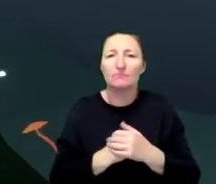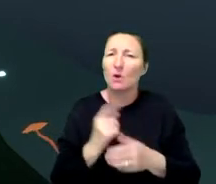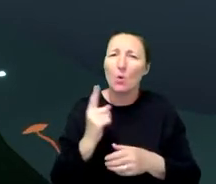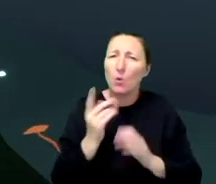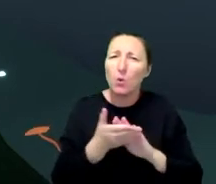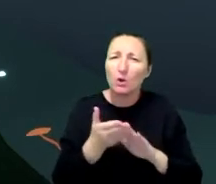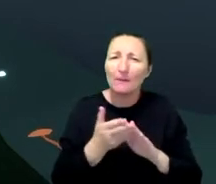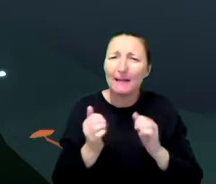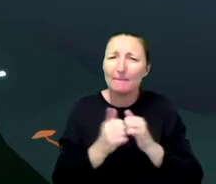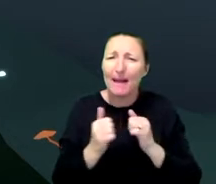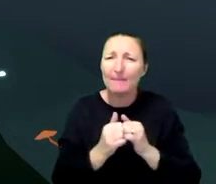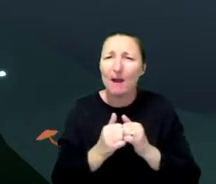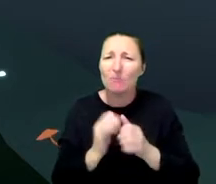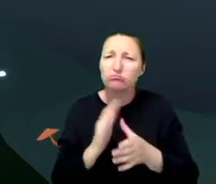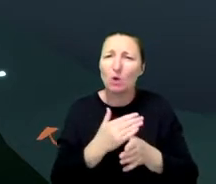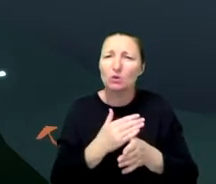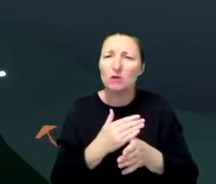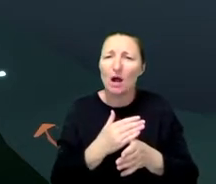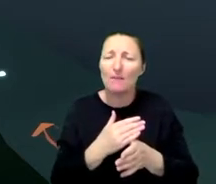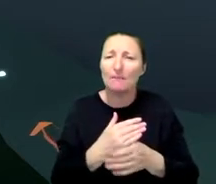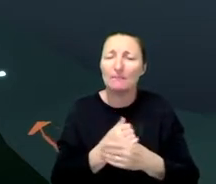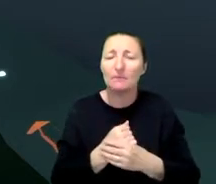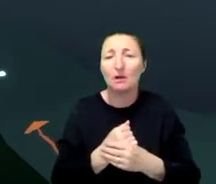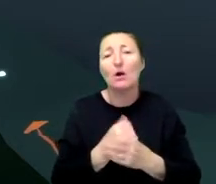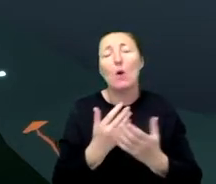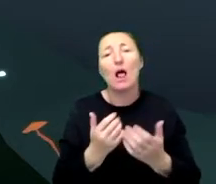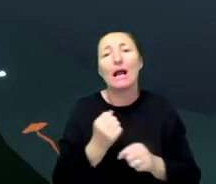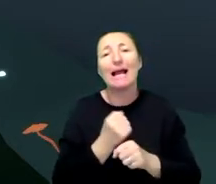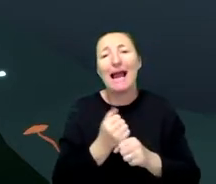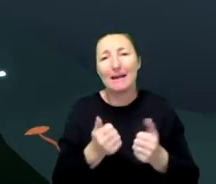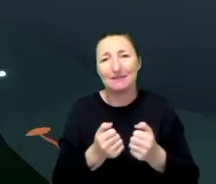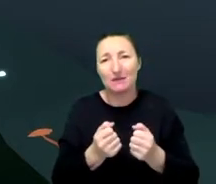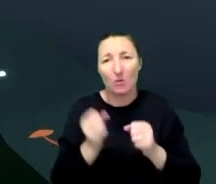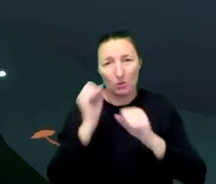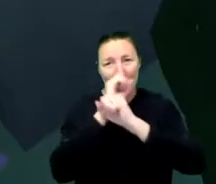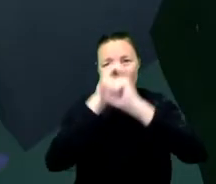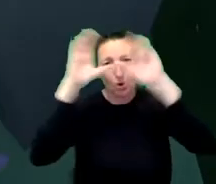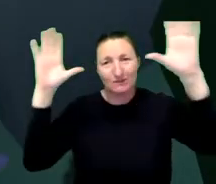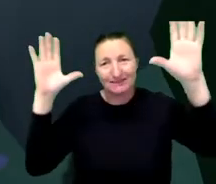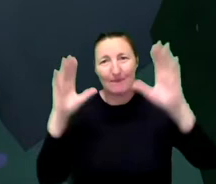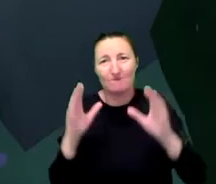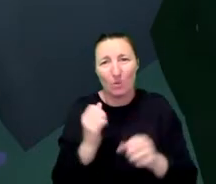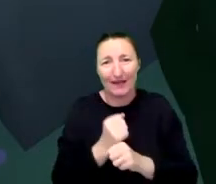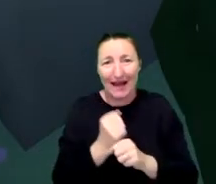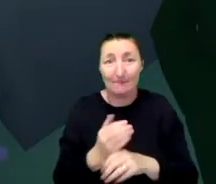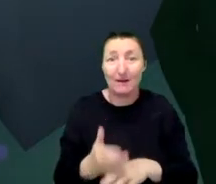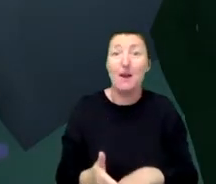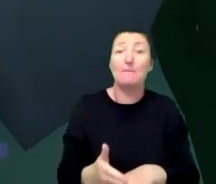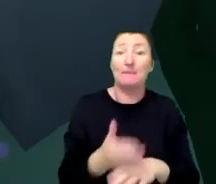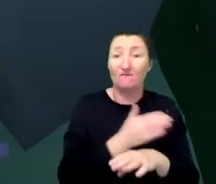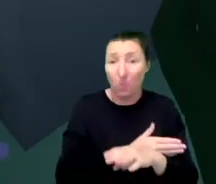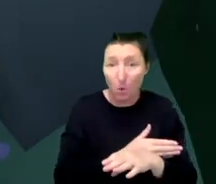paper prototype often in game design is when you have a concept for a game, and before it's worth